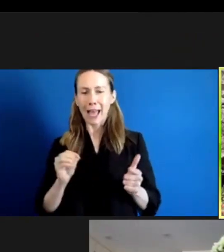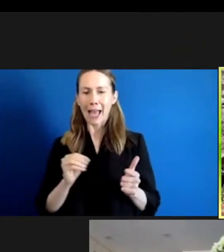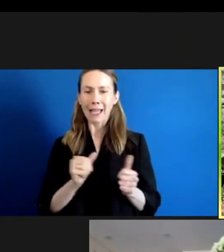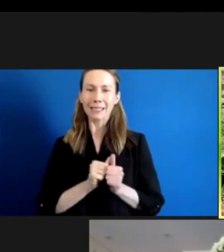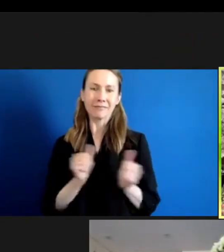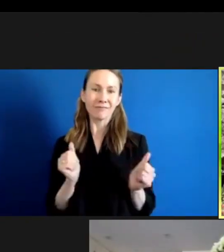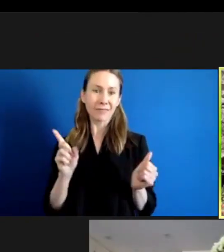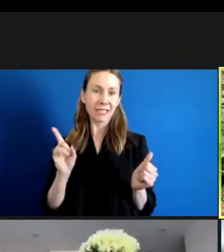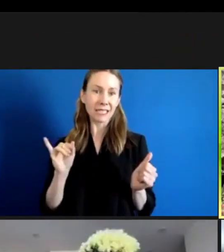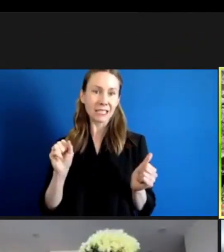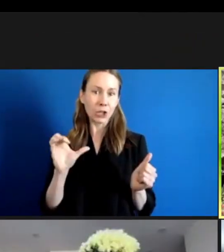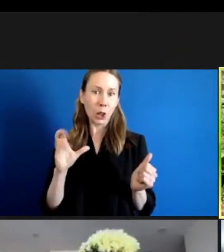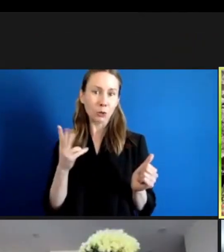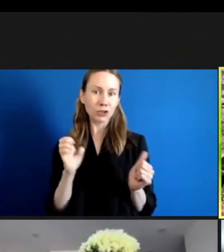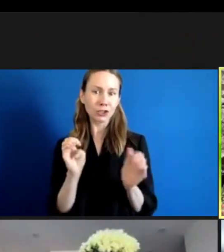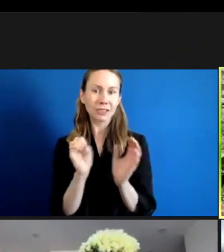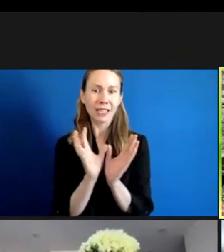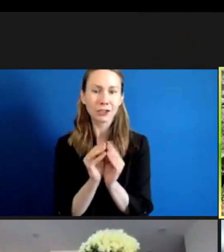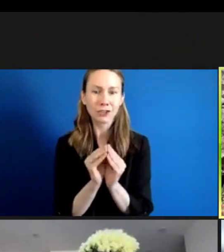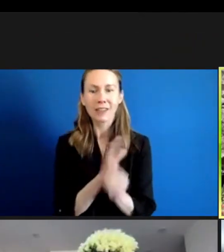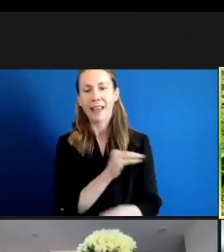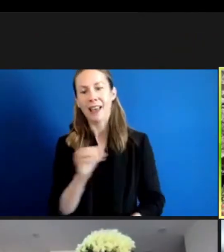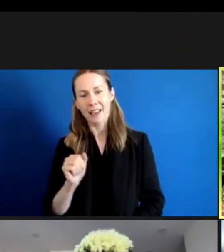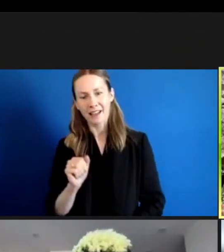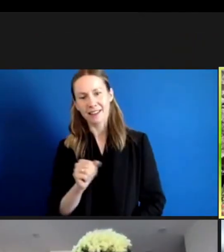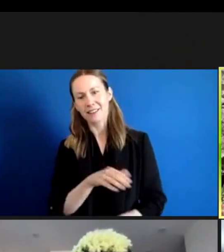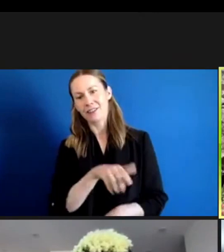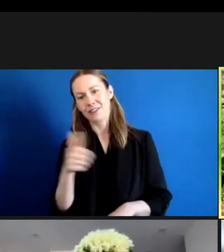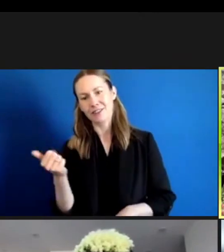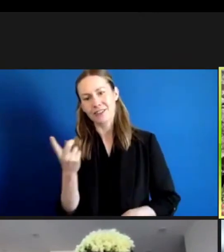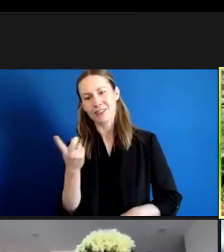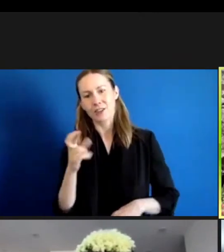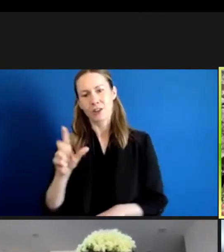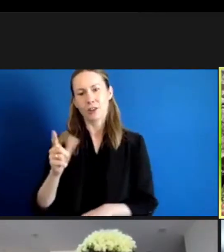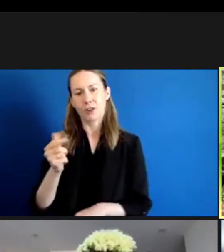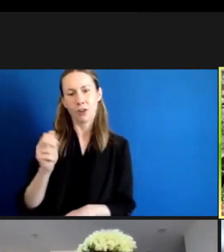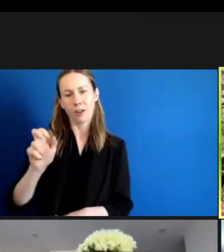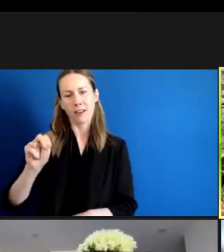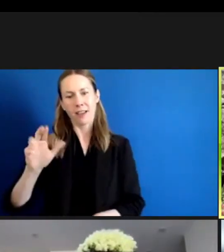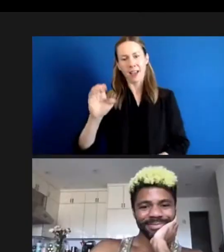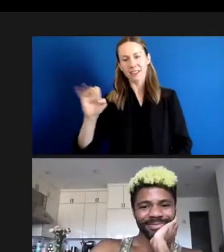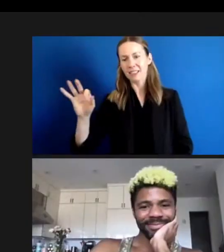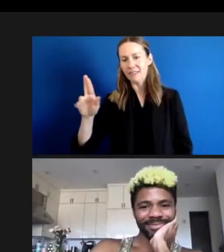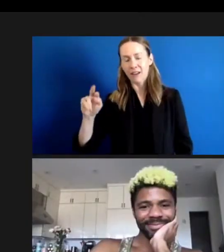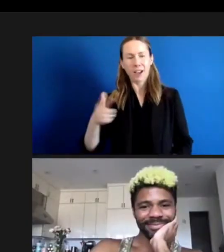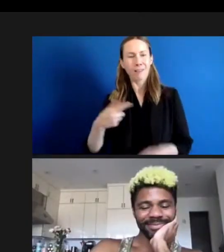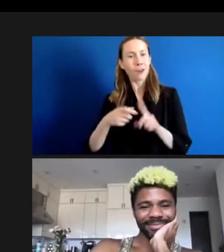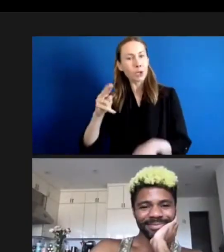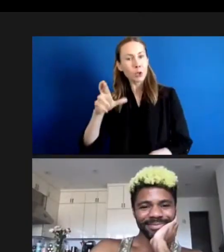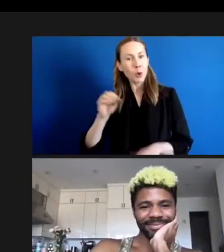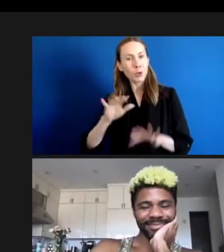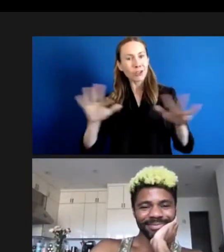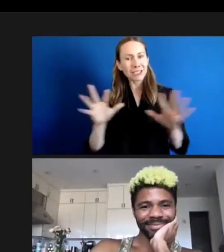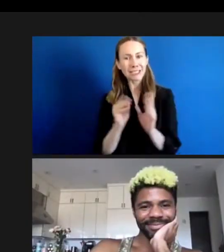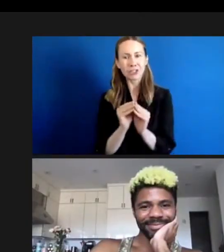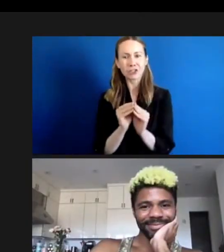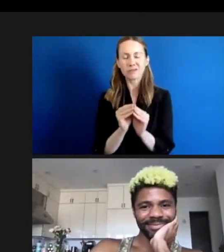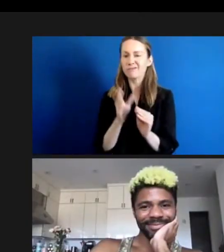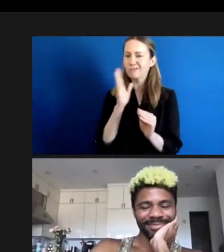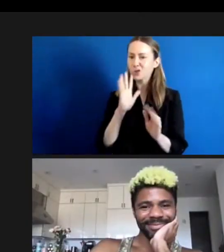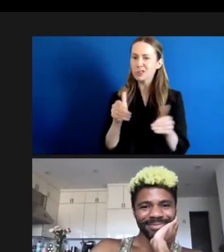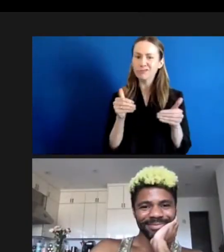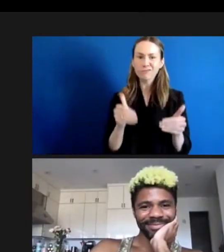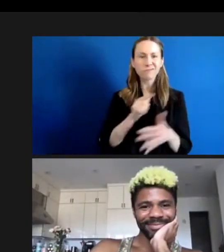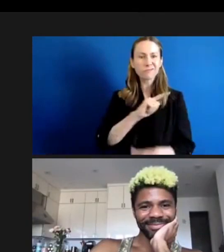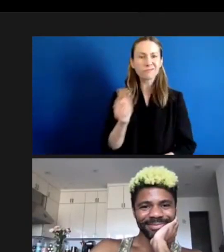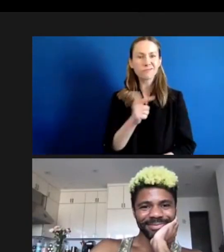session, and Dr. Lawrence Fung from the neurodiversity session. To kick things off, we'll just go in order of the way